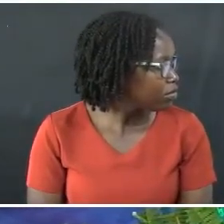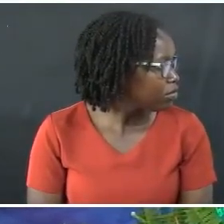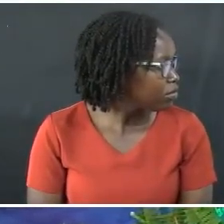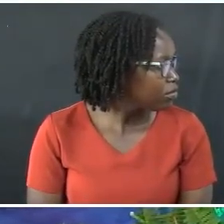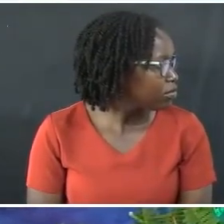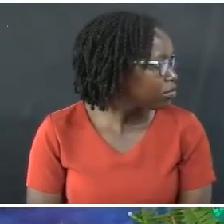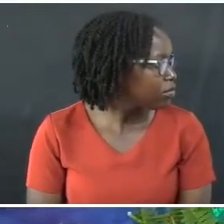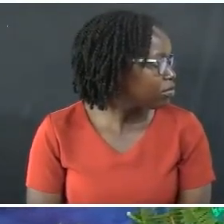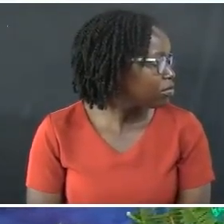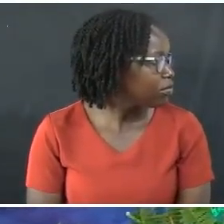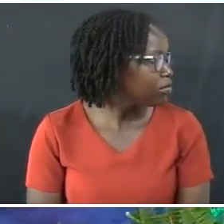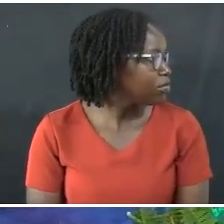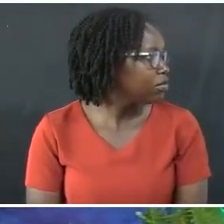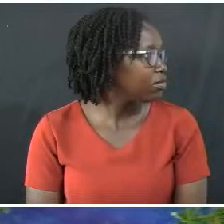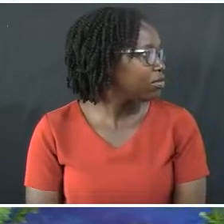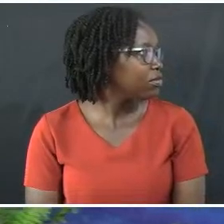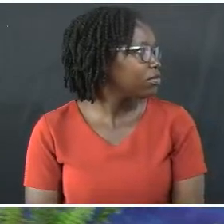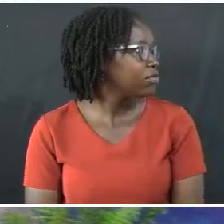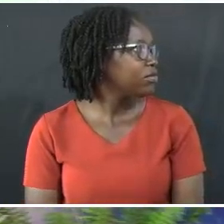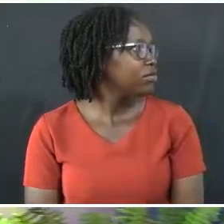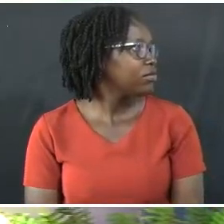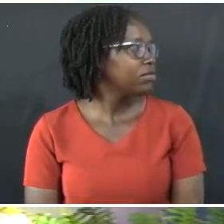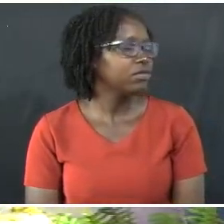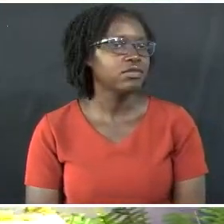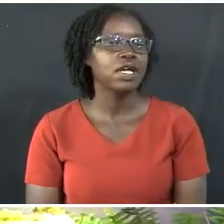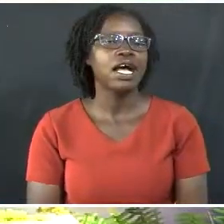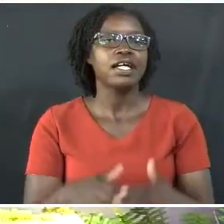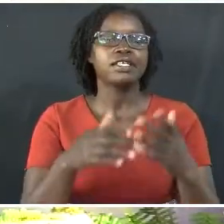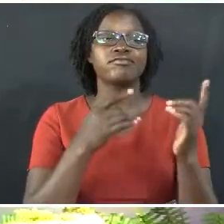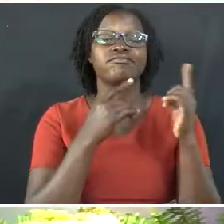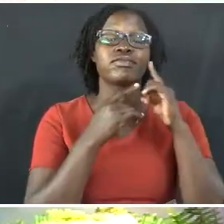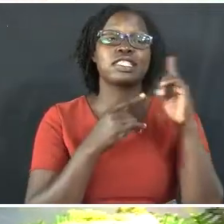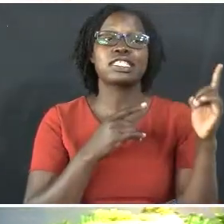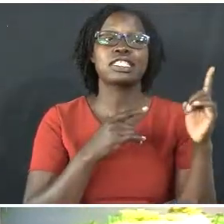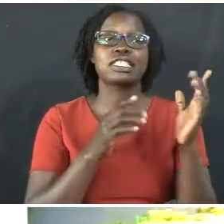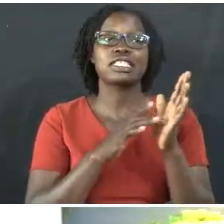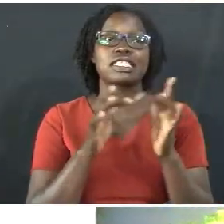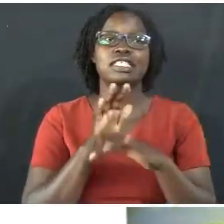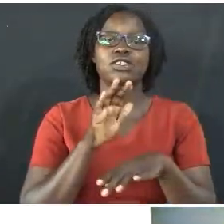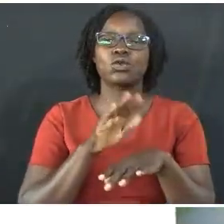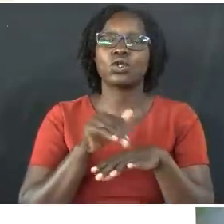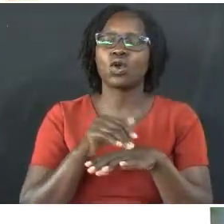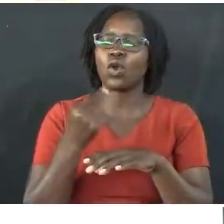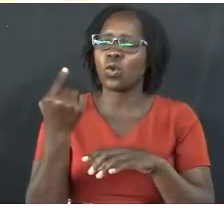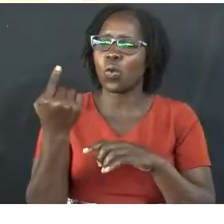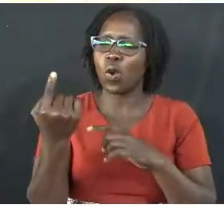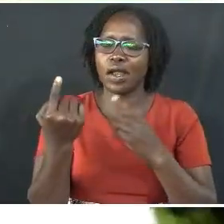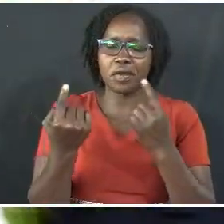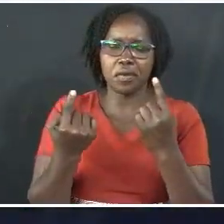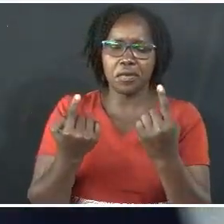And this is how Jesus will call us one by one,